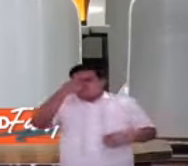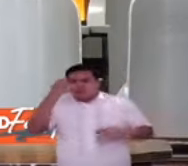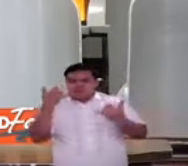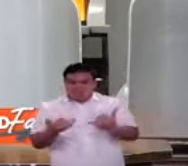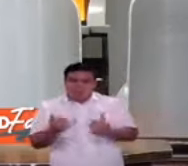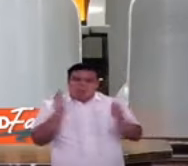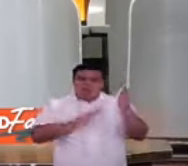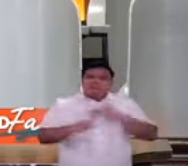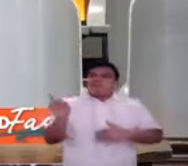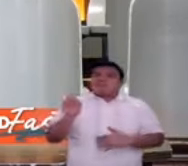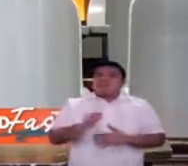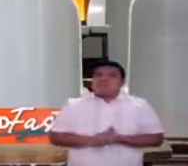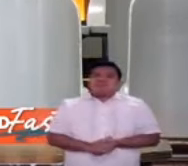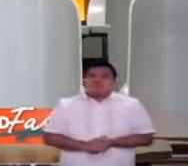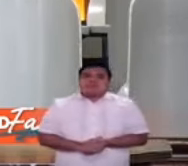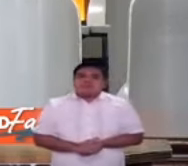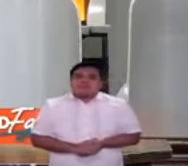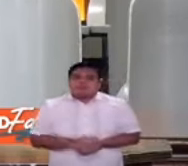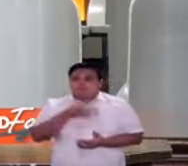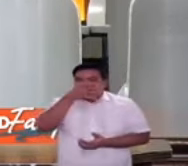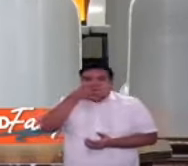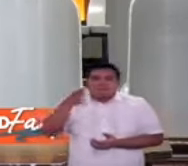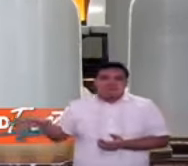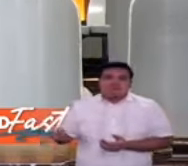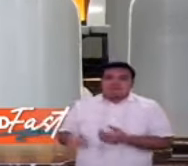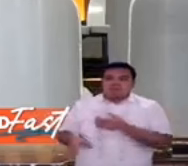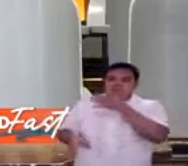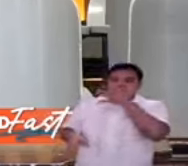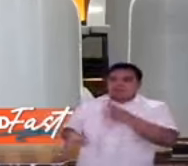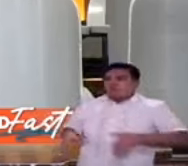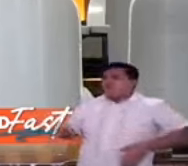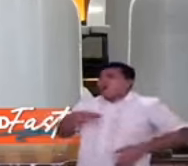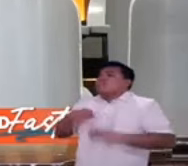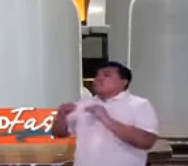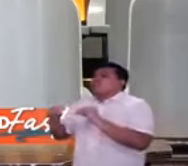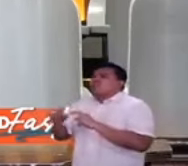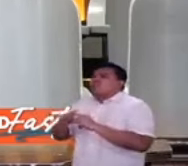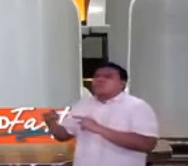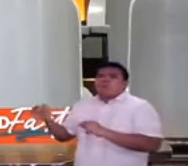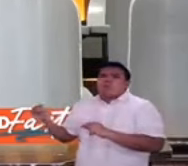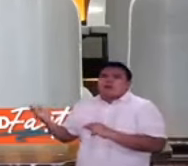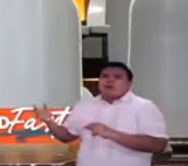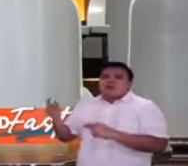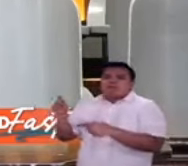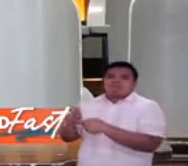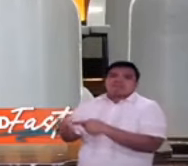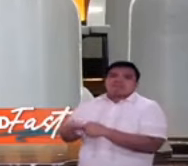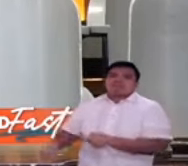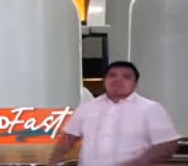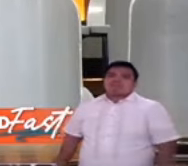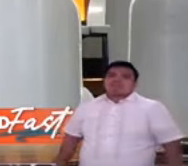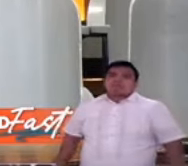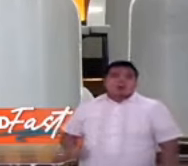problem is neglect and indifference. We think that many times if we have already taught